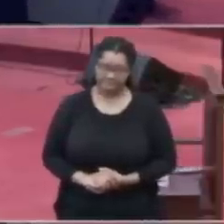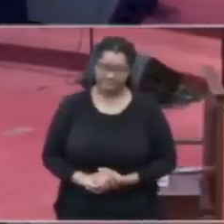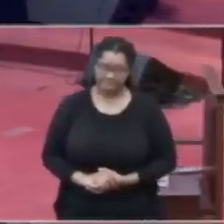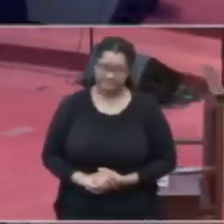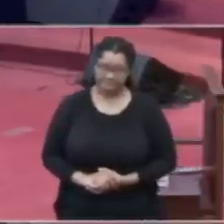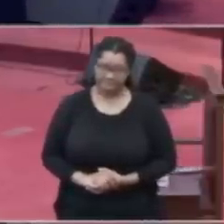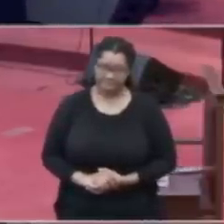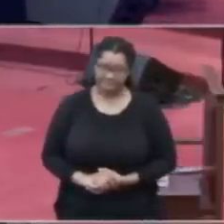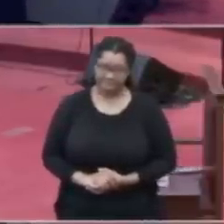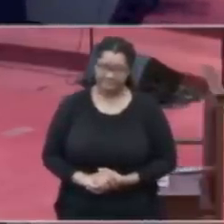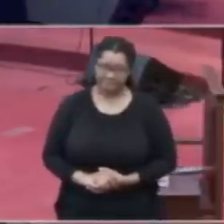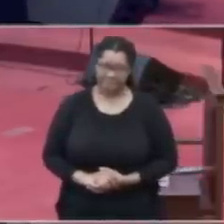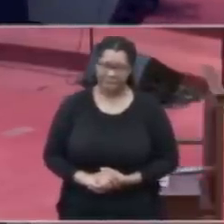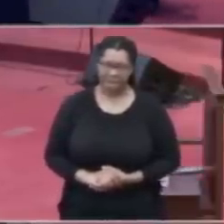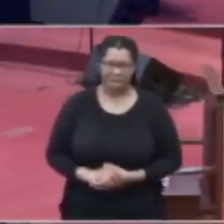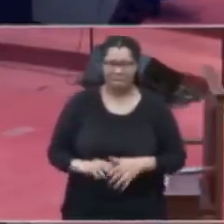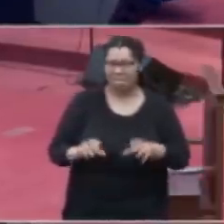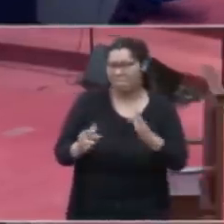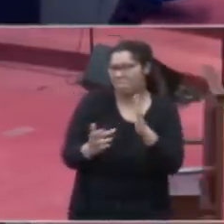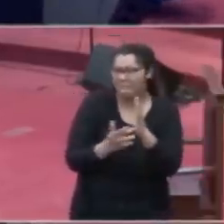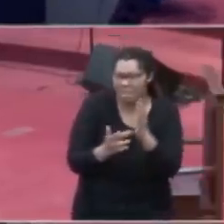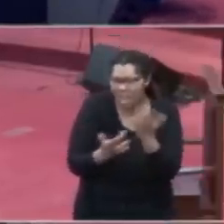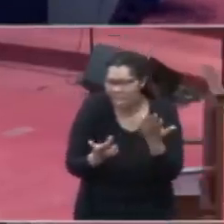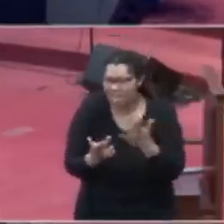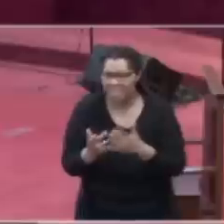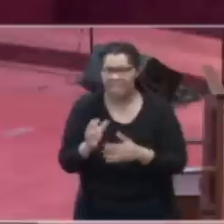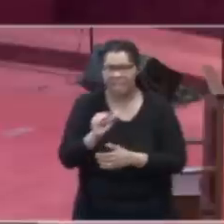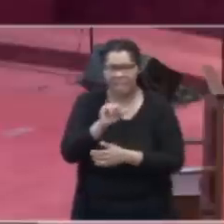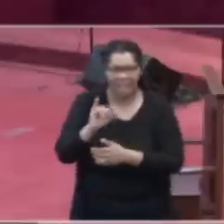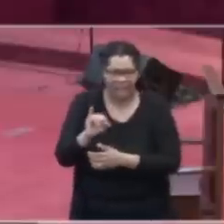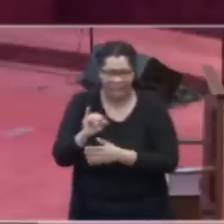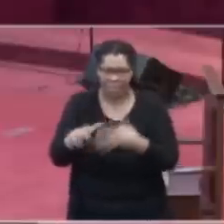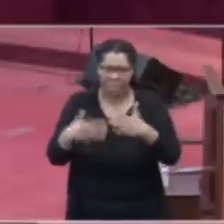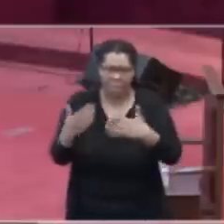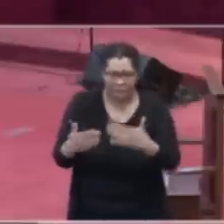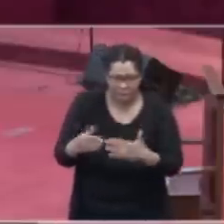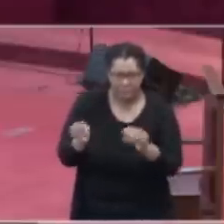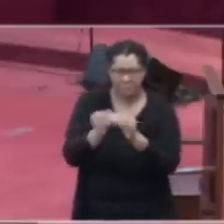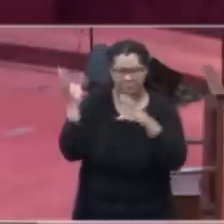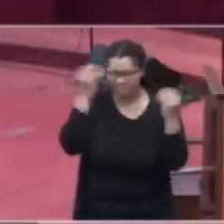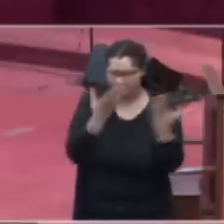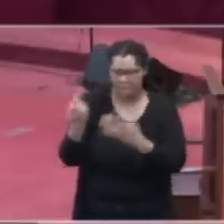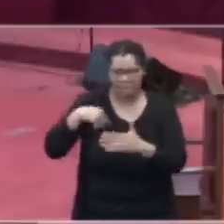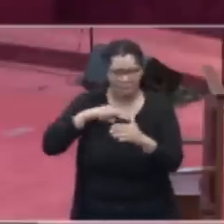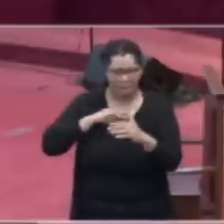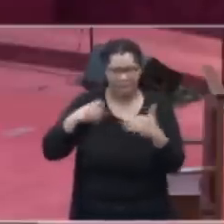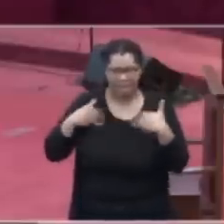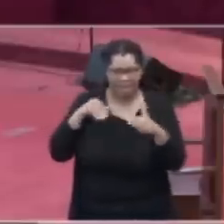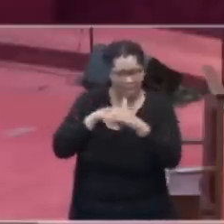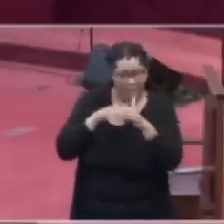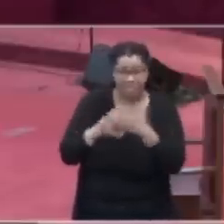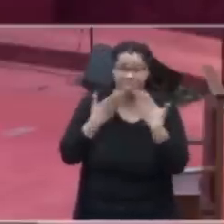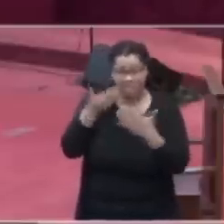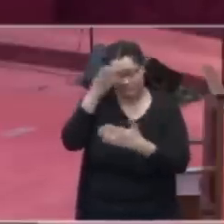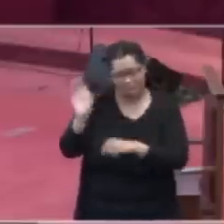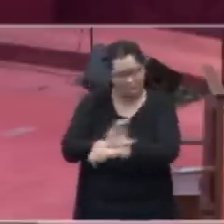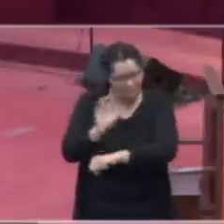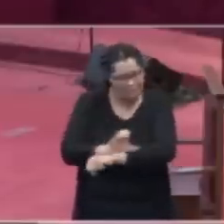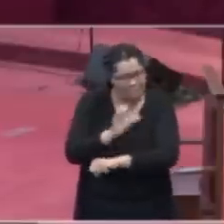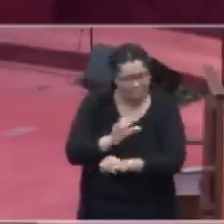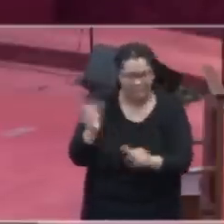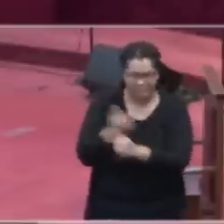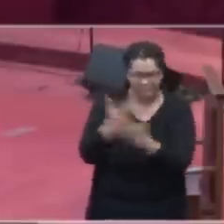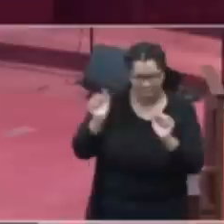No, it's because of technology and the advancement of artificial intelligence, and we have access to more information these days. Thank God for the computer, and look at all that